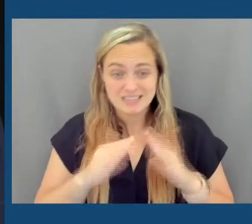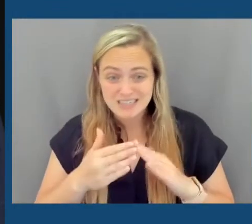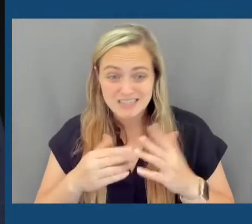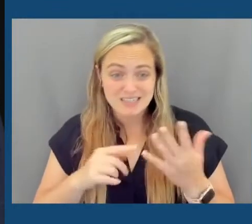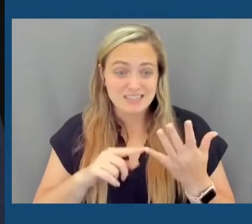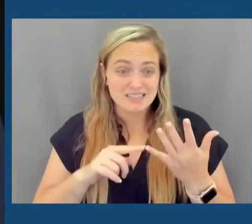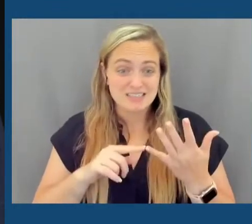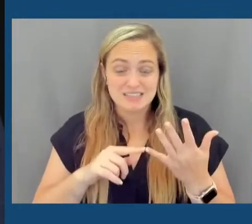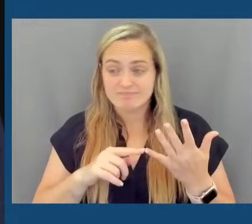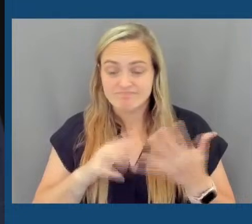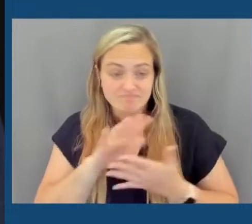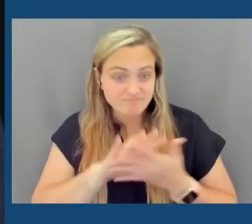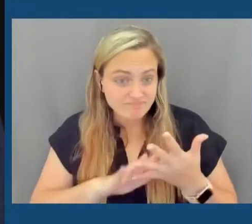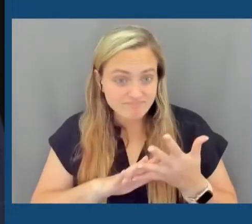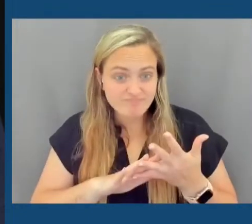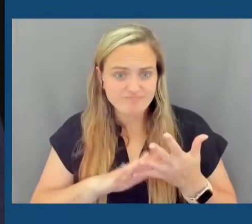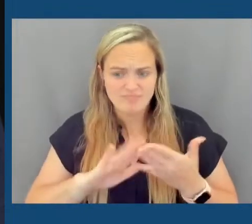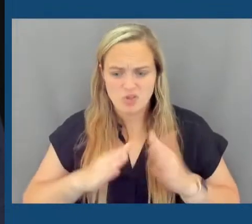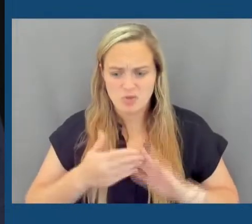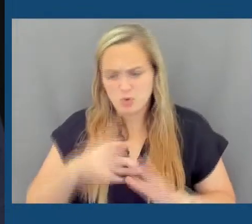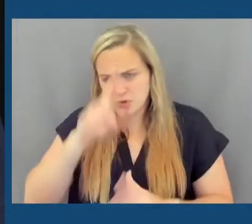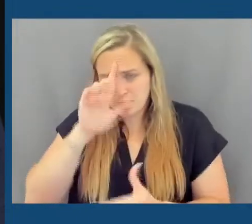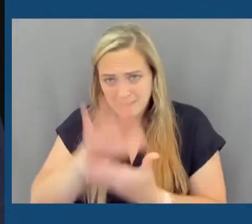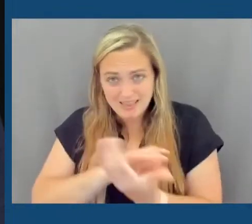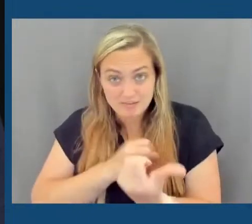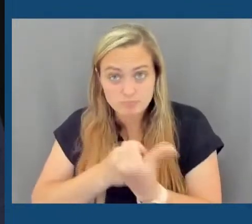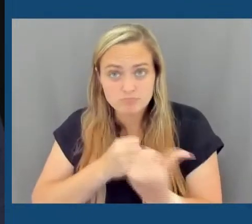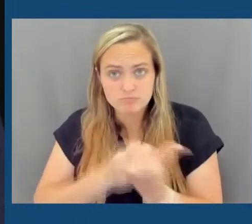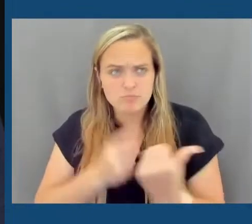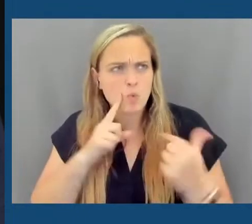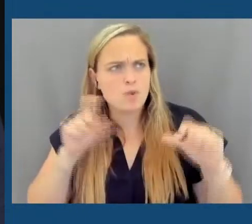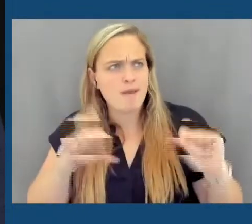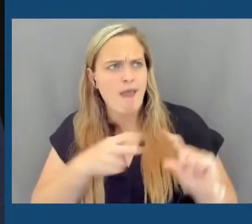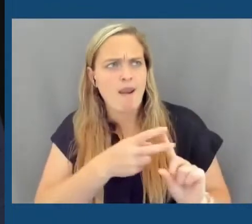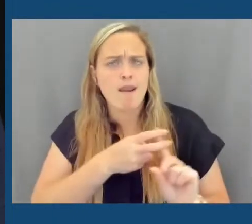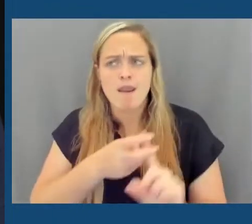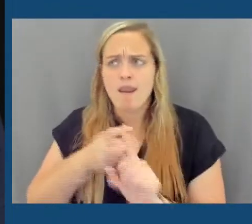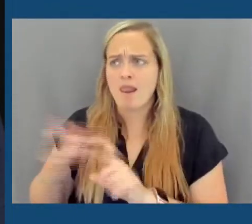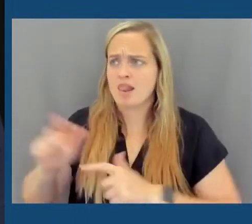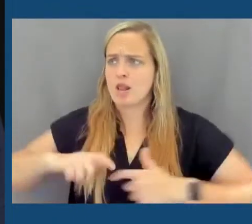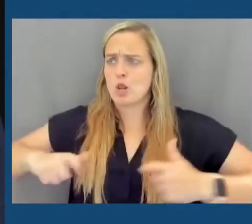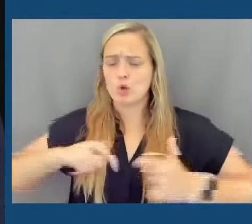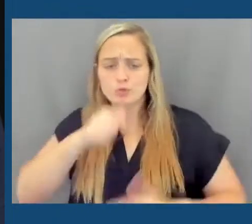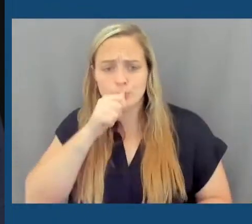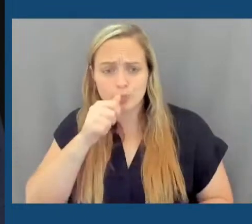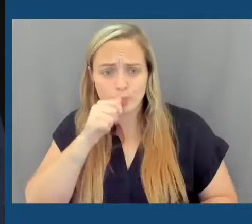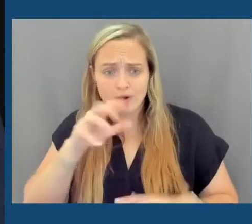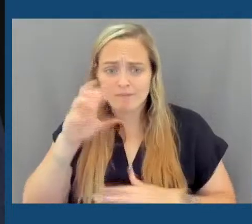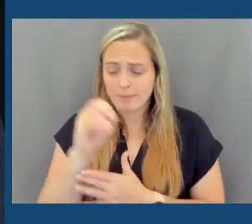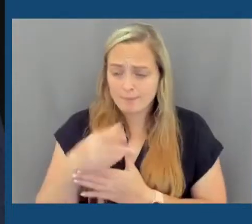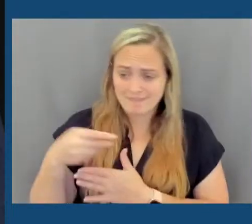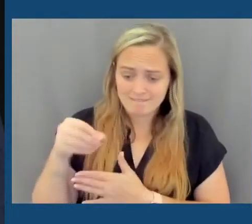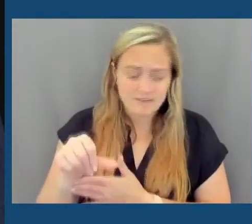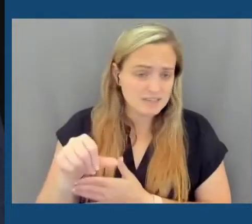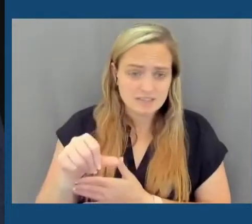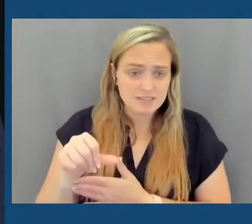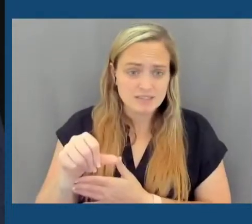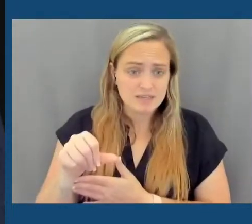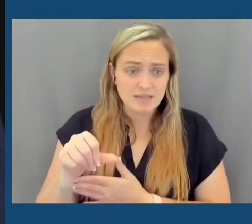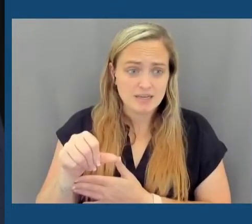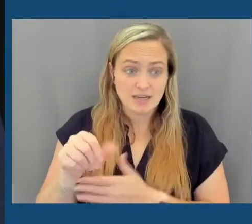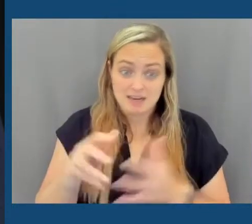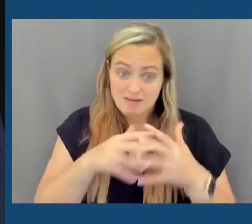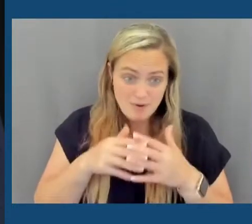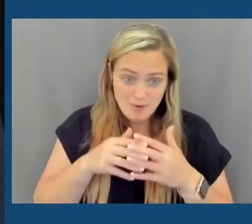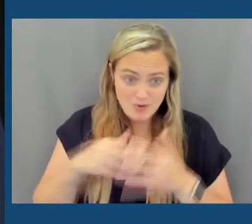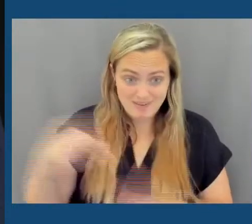community levels, and the community that believes in itself to be able to recruit the largest private sector investment in American history.